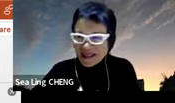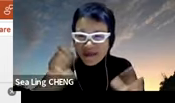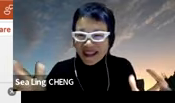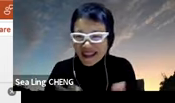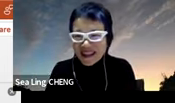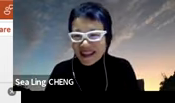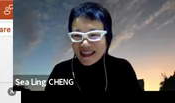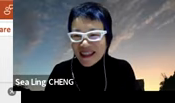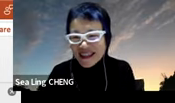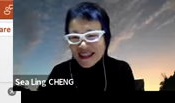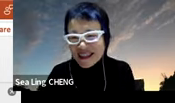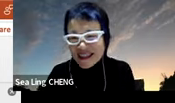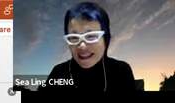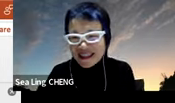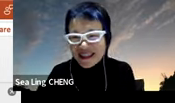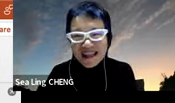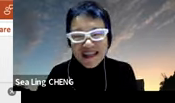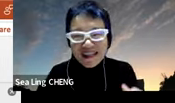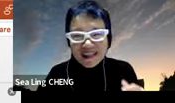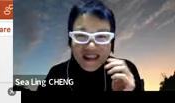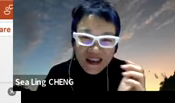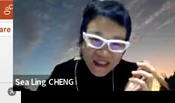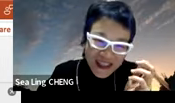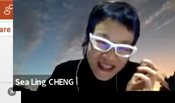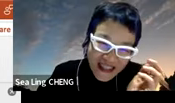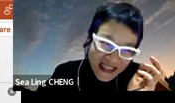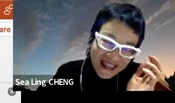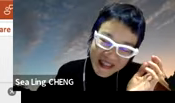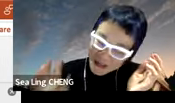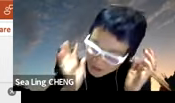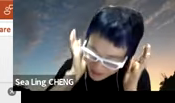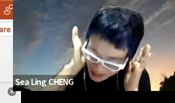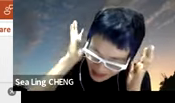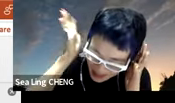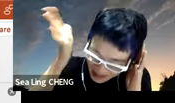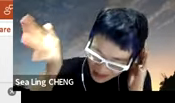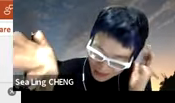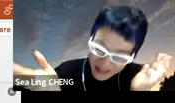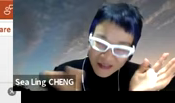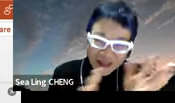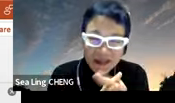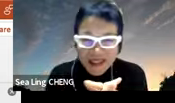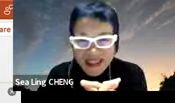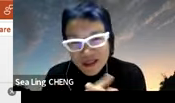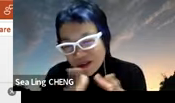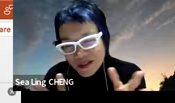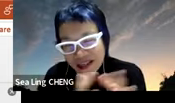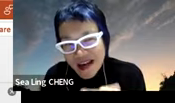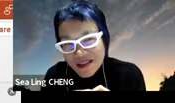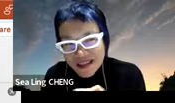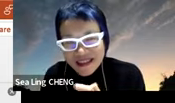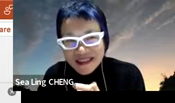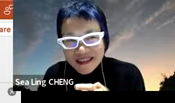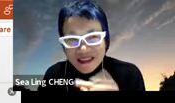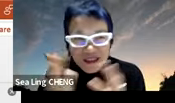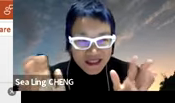to debunk the idea, the ideology of virginity. And so I spent 30 minutes or an